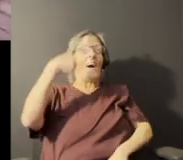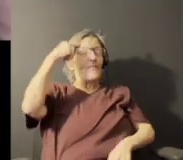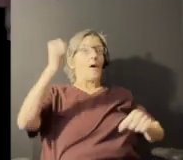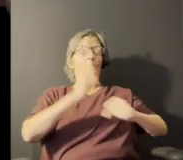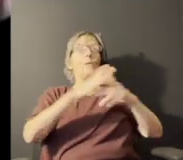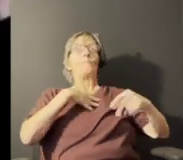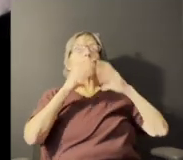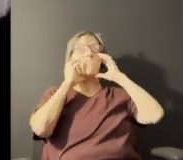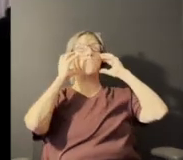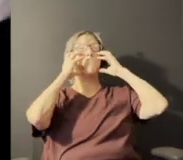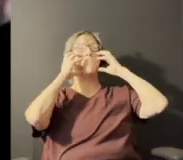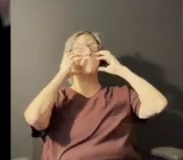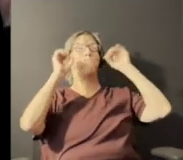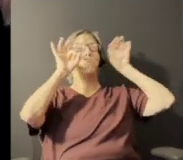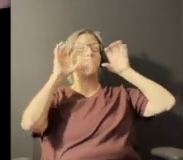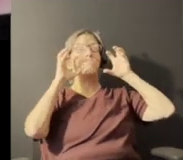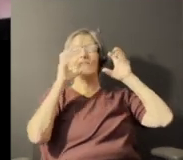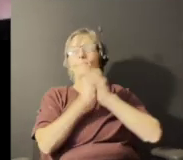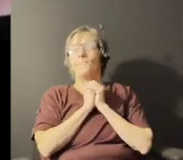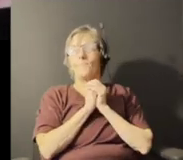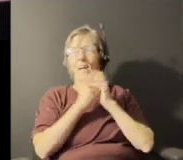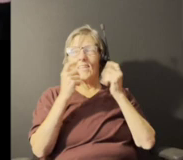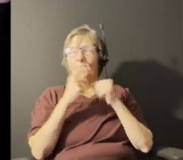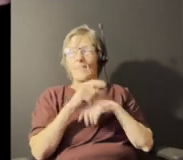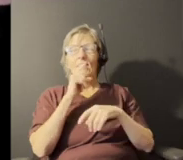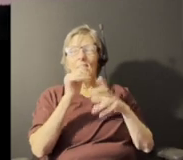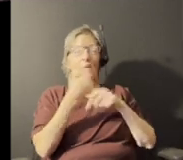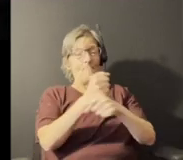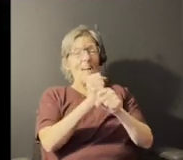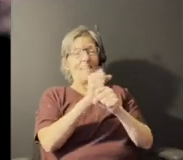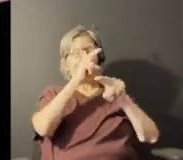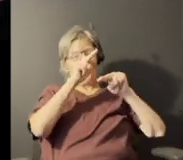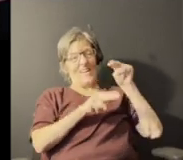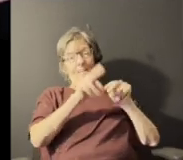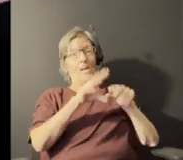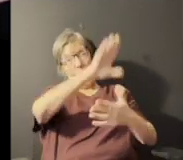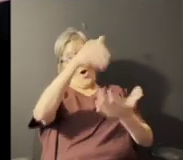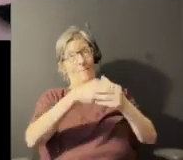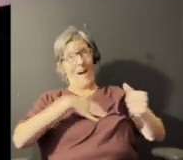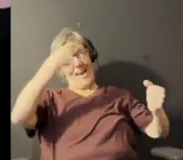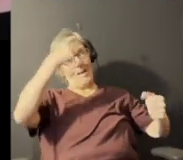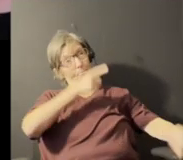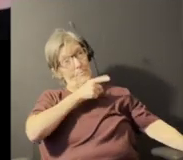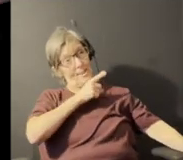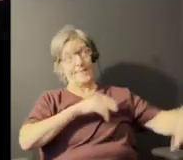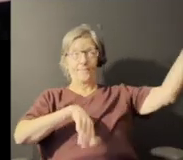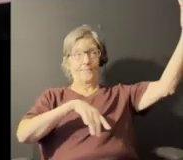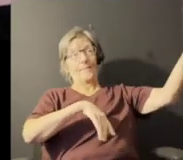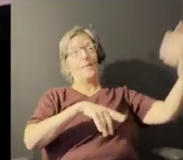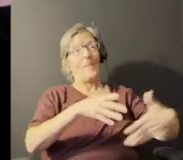I'm blowing my cheeks, like, you know, sort of making fun of them. Oh, really? It's all in my